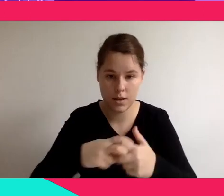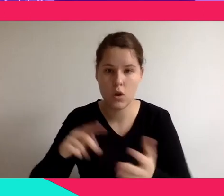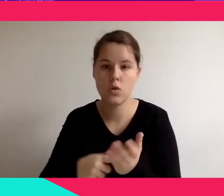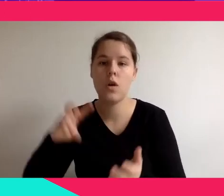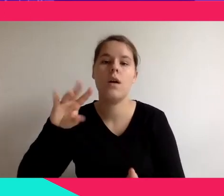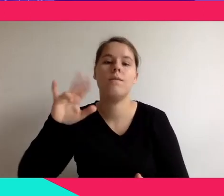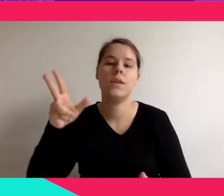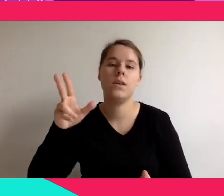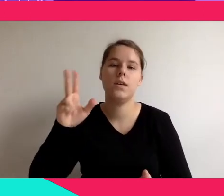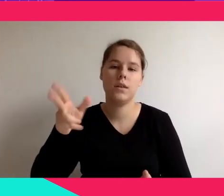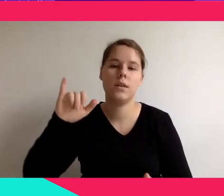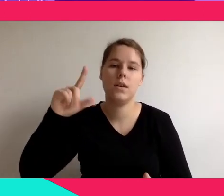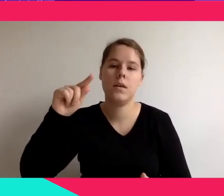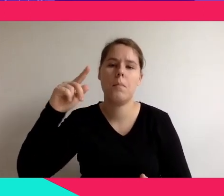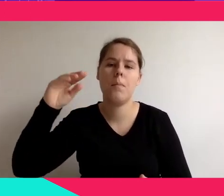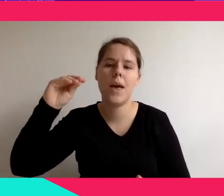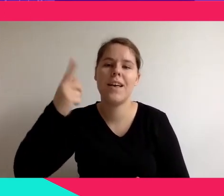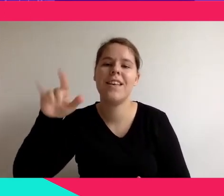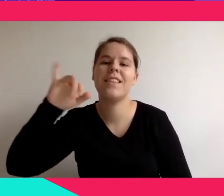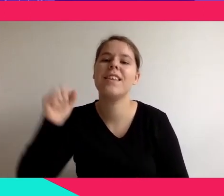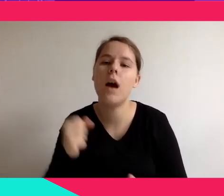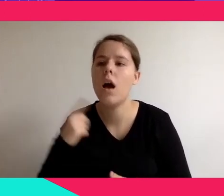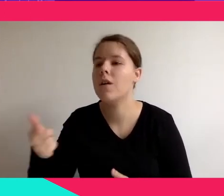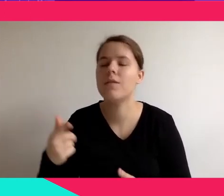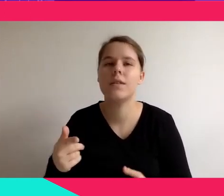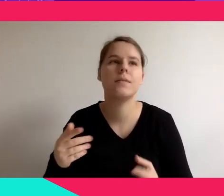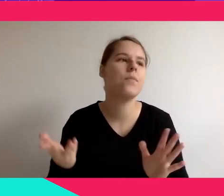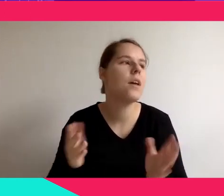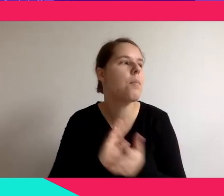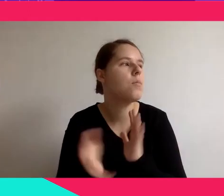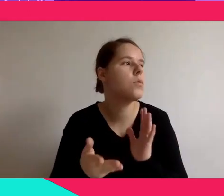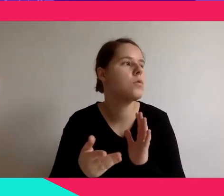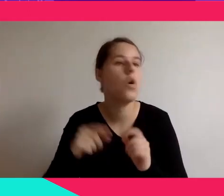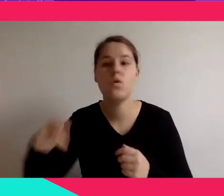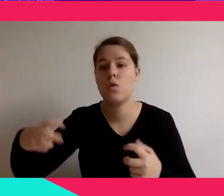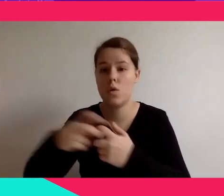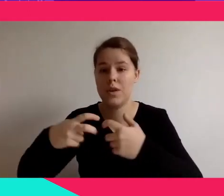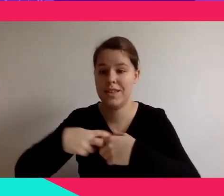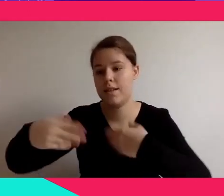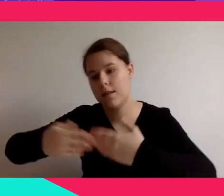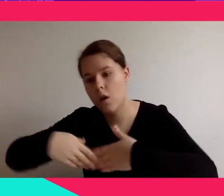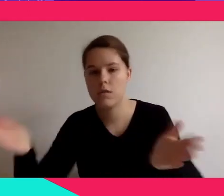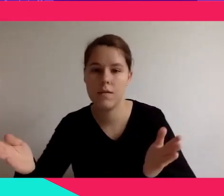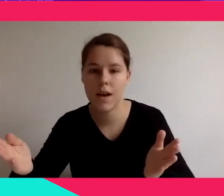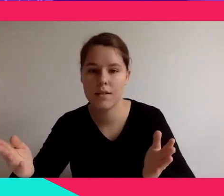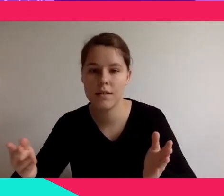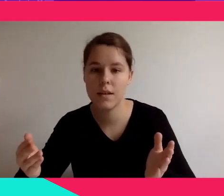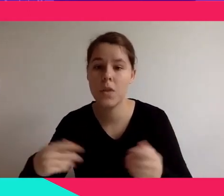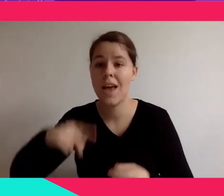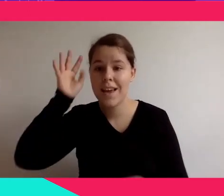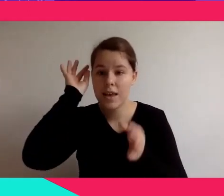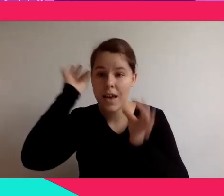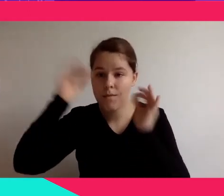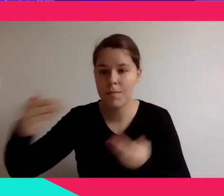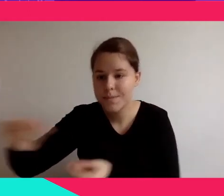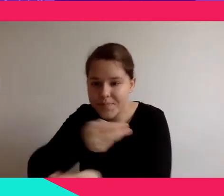world's open platform for knowledge sharing. It's an encyclopedia